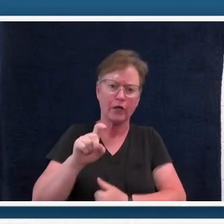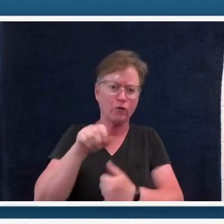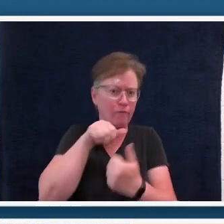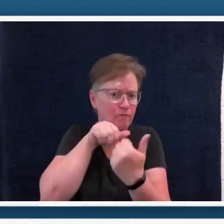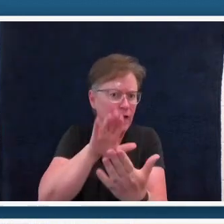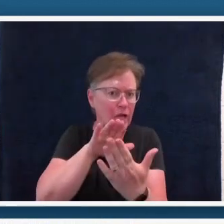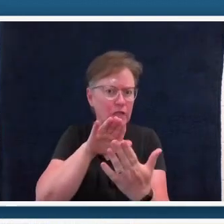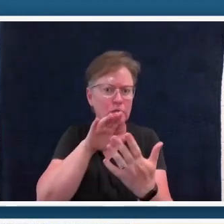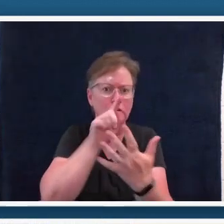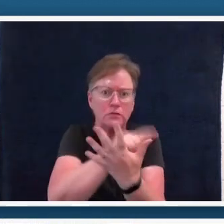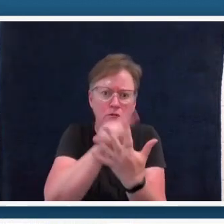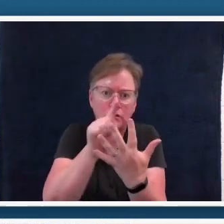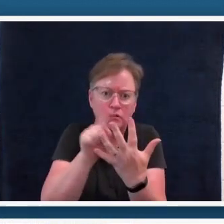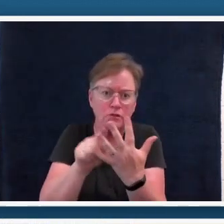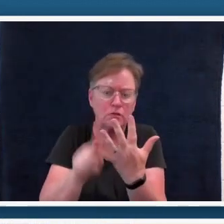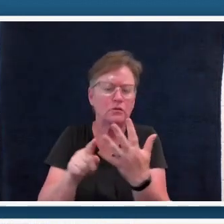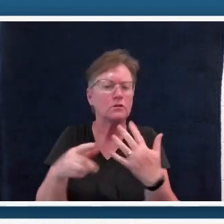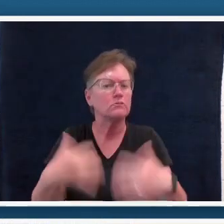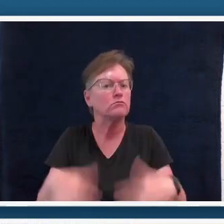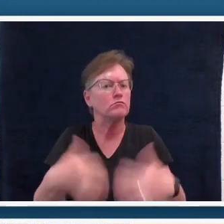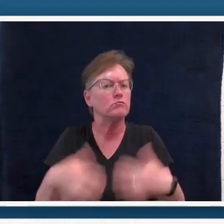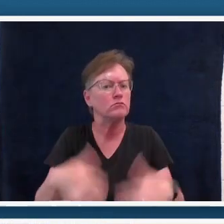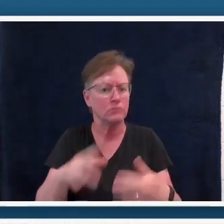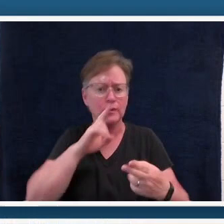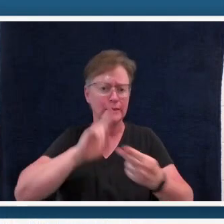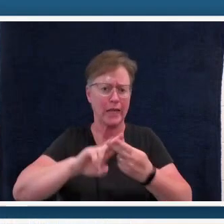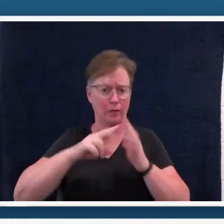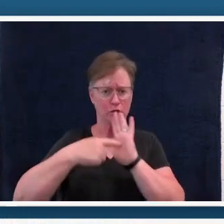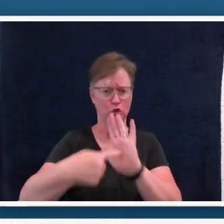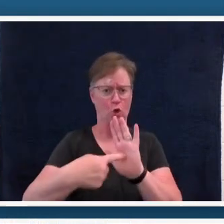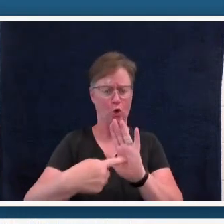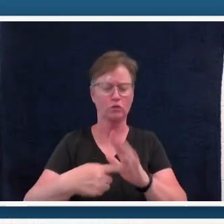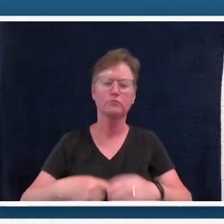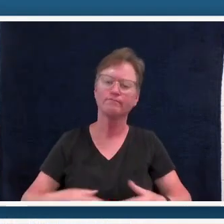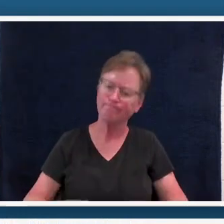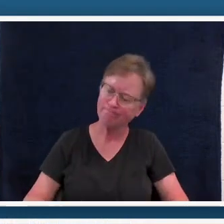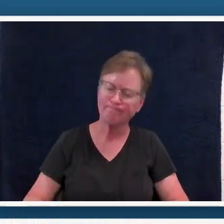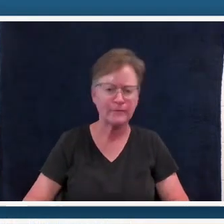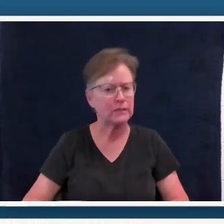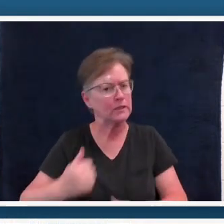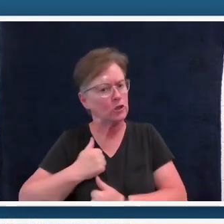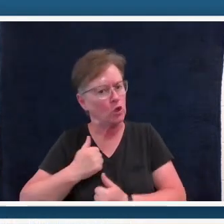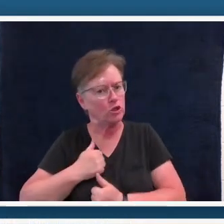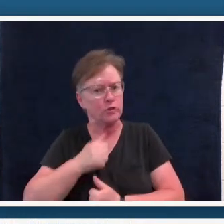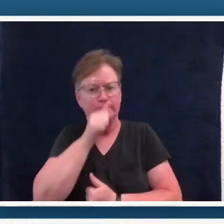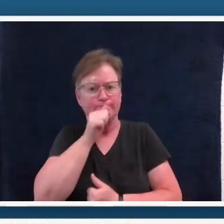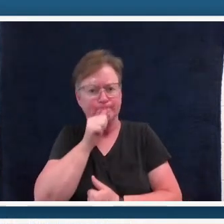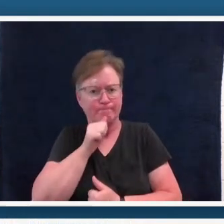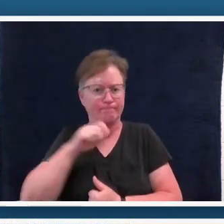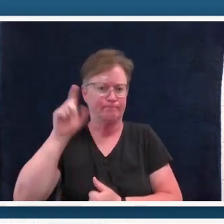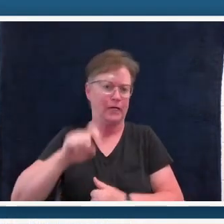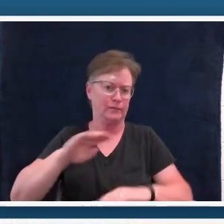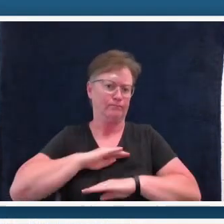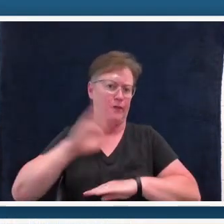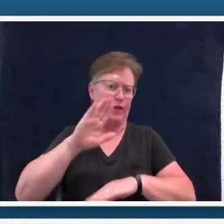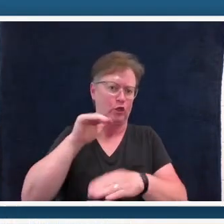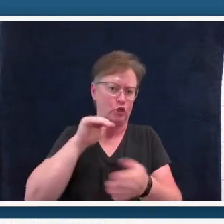commitment to fulfilling their duty, and just kind of the